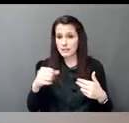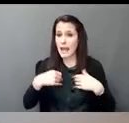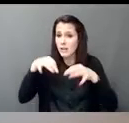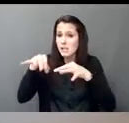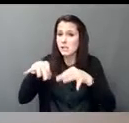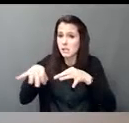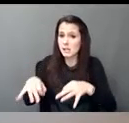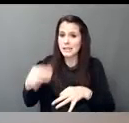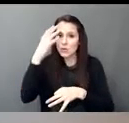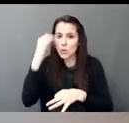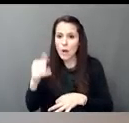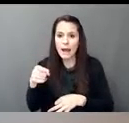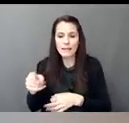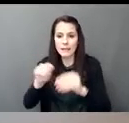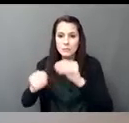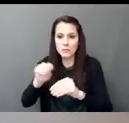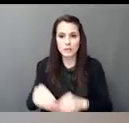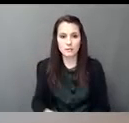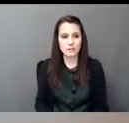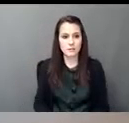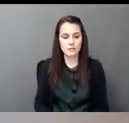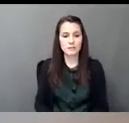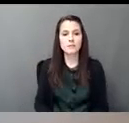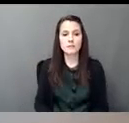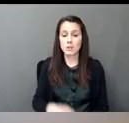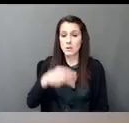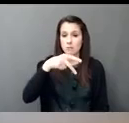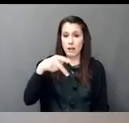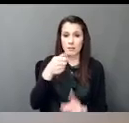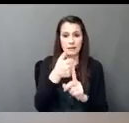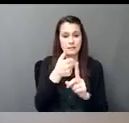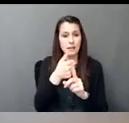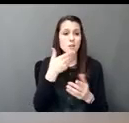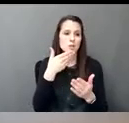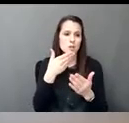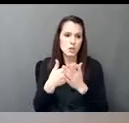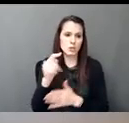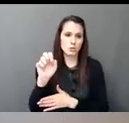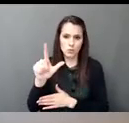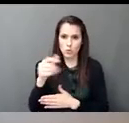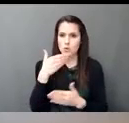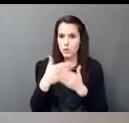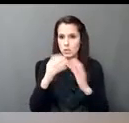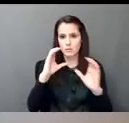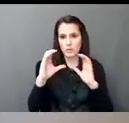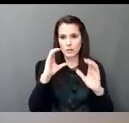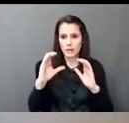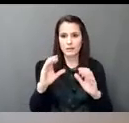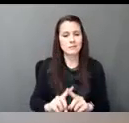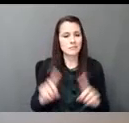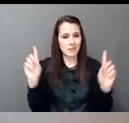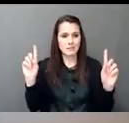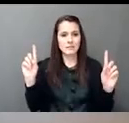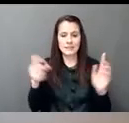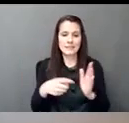it's being animated? So PowerPoint in of itself is a great tool to communicate. However, it takes a lot